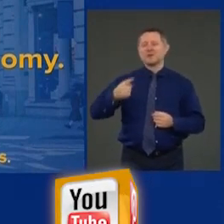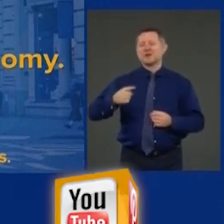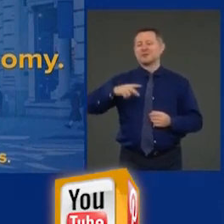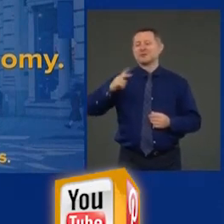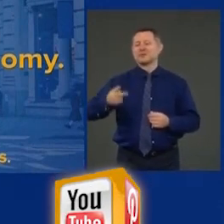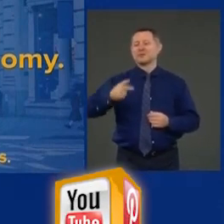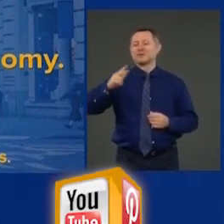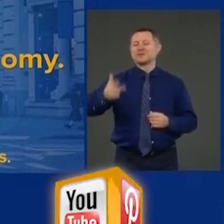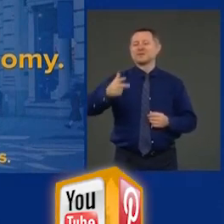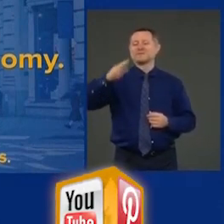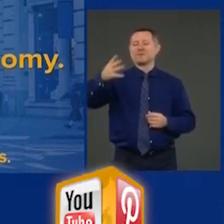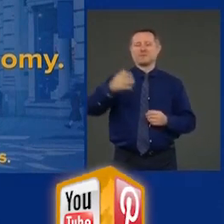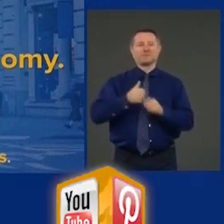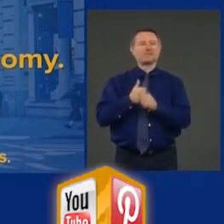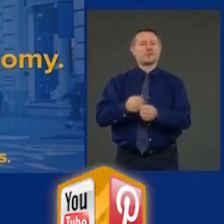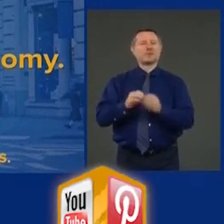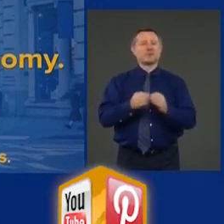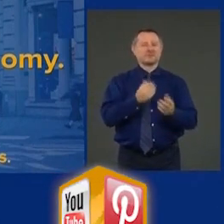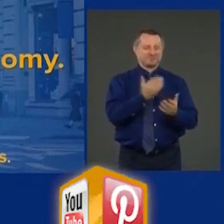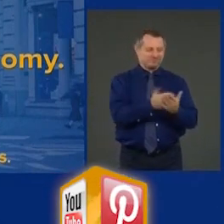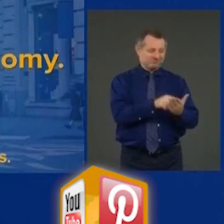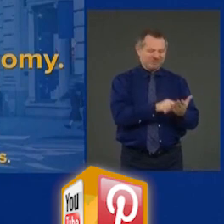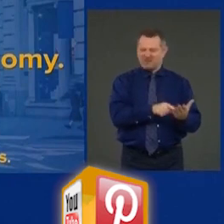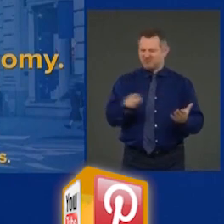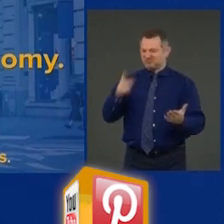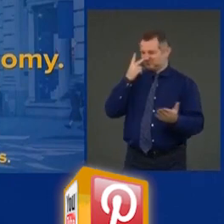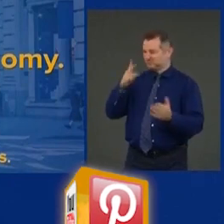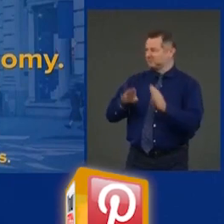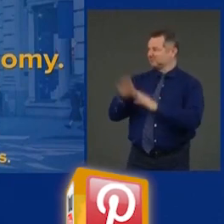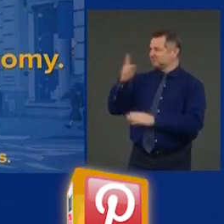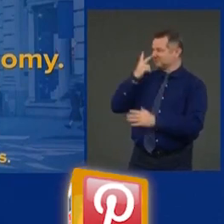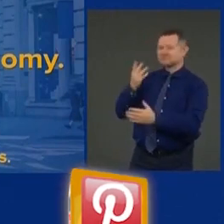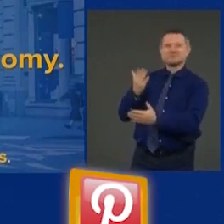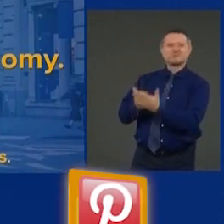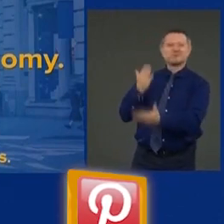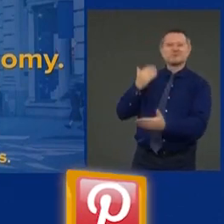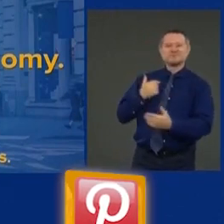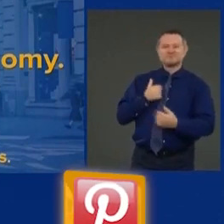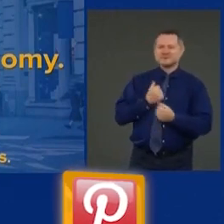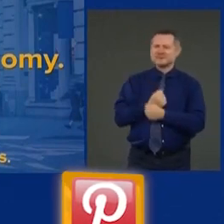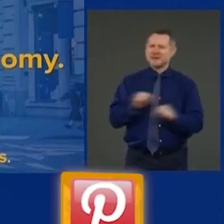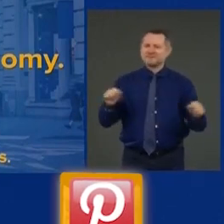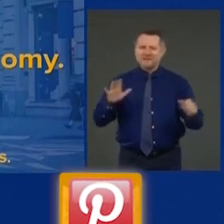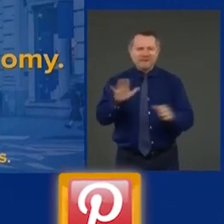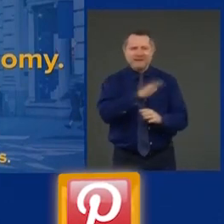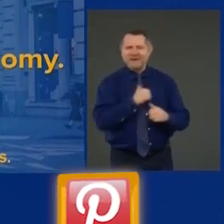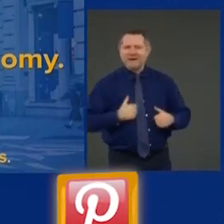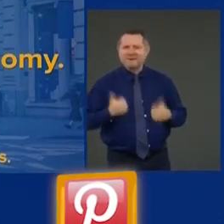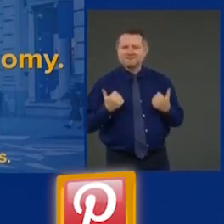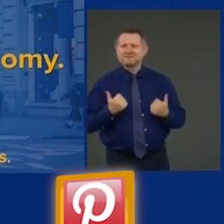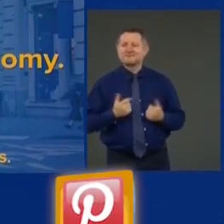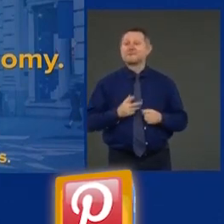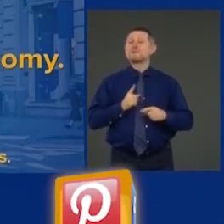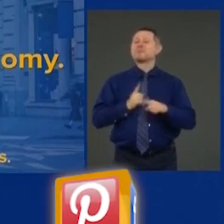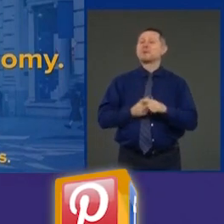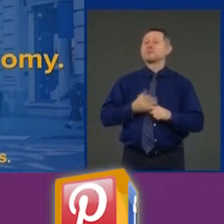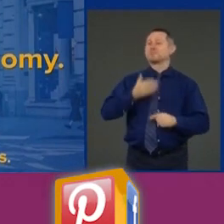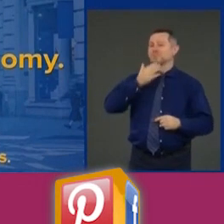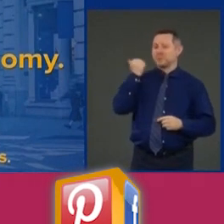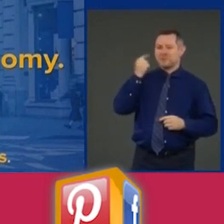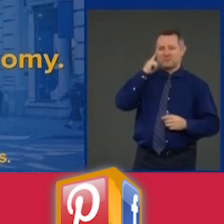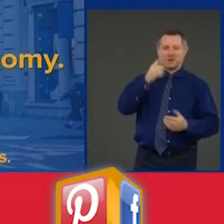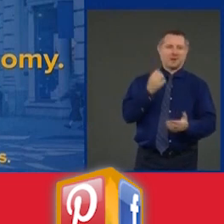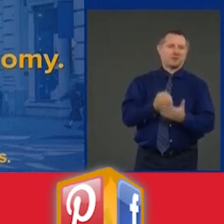is better for the public health. We saved lives, and it's better for the economy. It